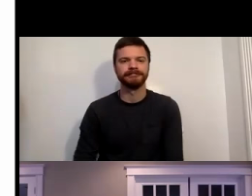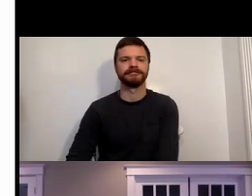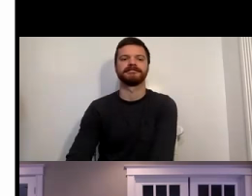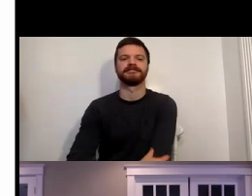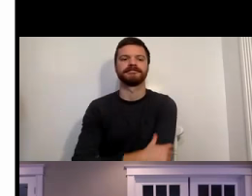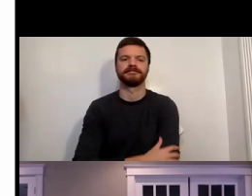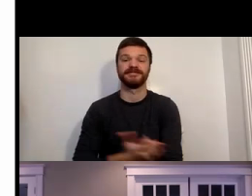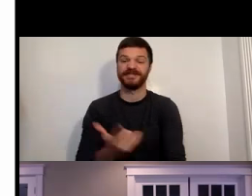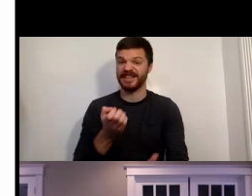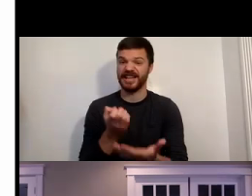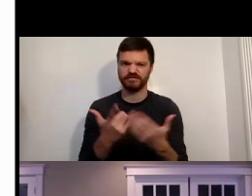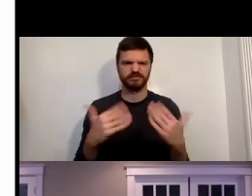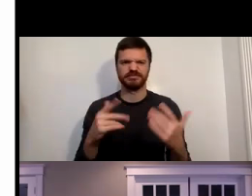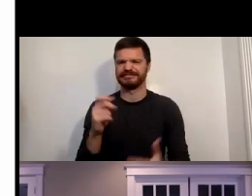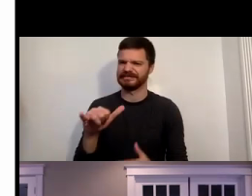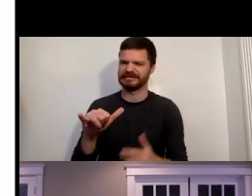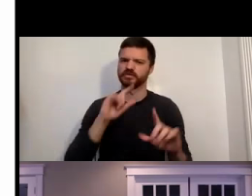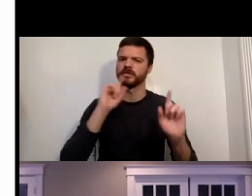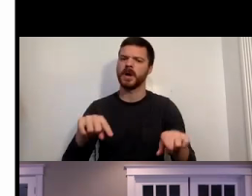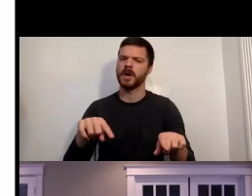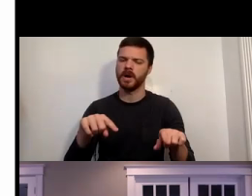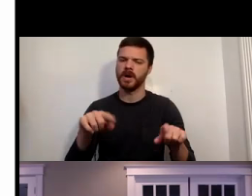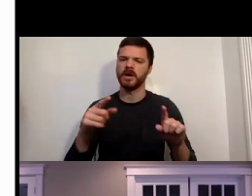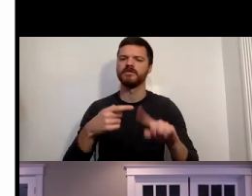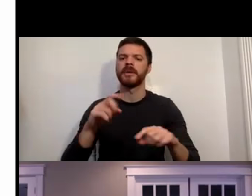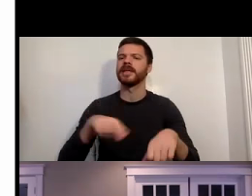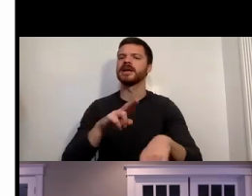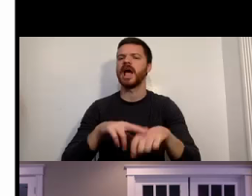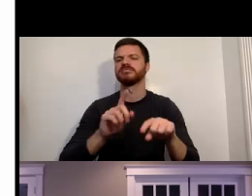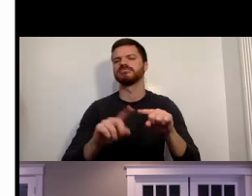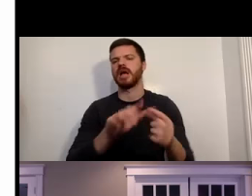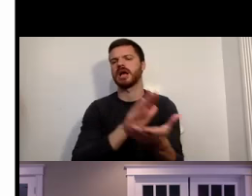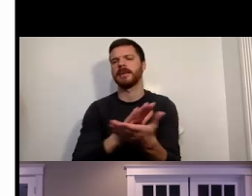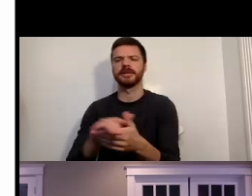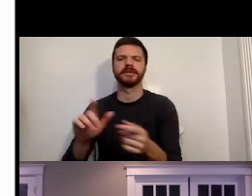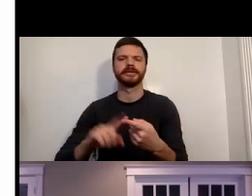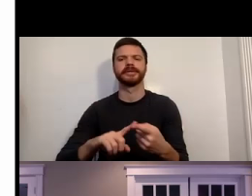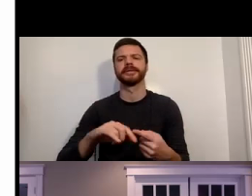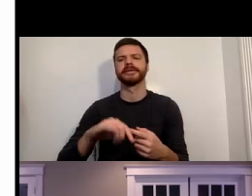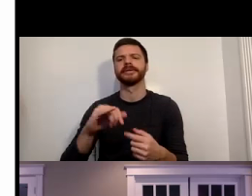of key reports from the National Academies, the Institute of Medicine,